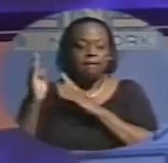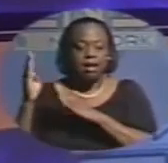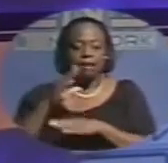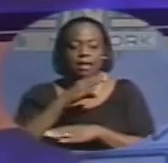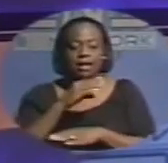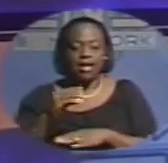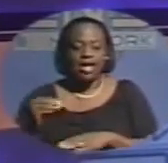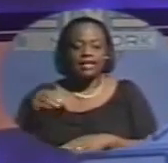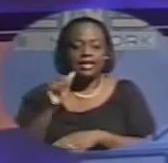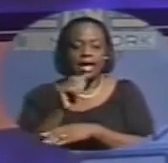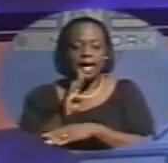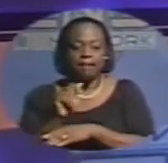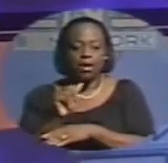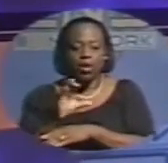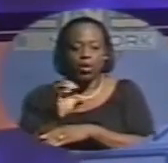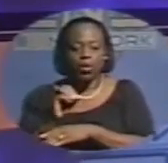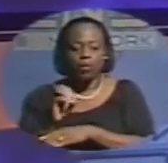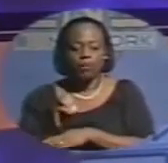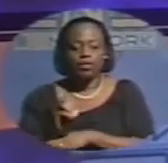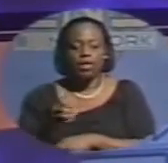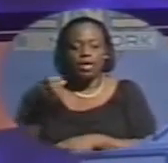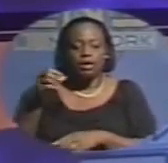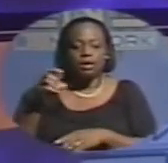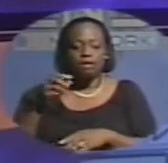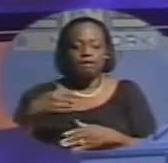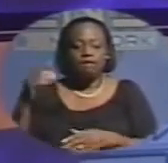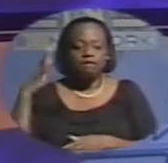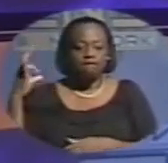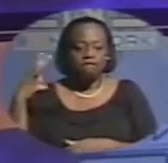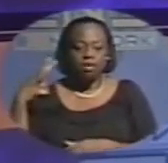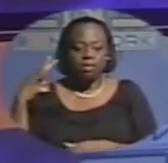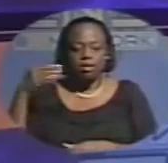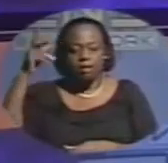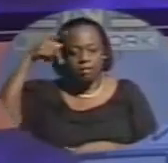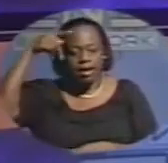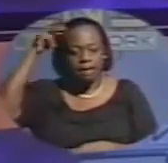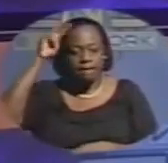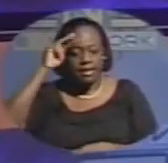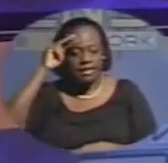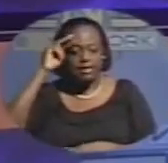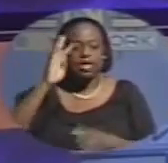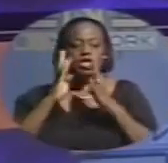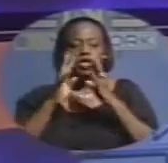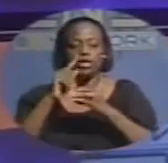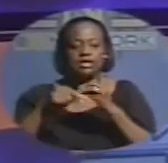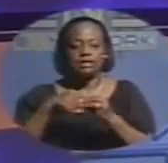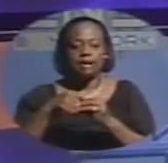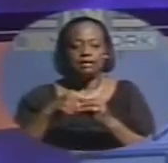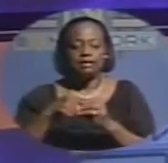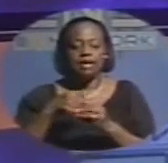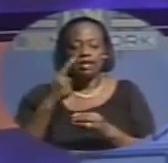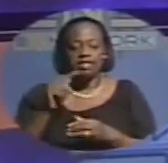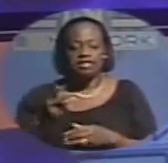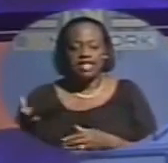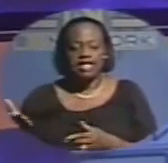Right Honorable Hubert Ingraham, is highlighting some of the accomplishments of the Free National Movement over the past two decades.